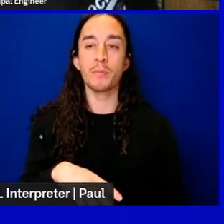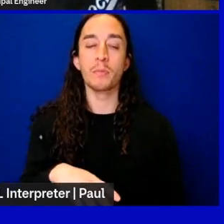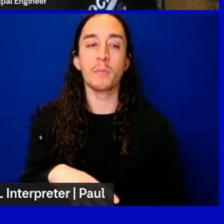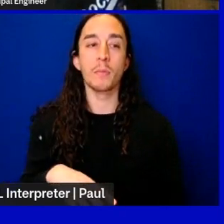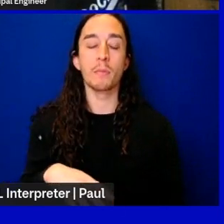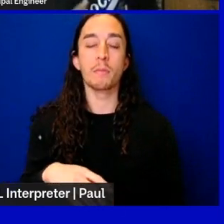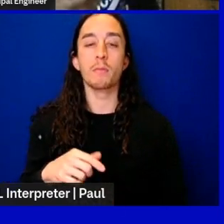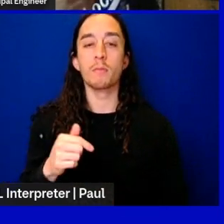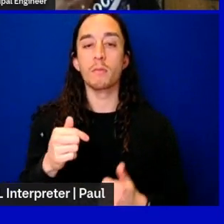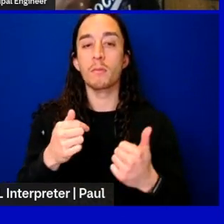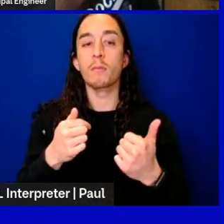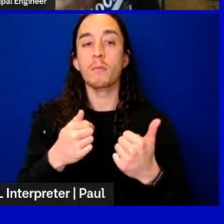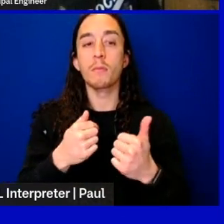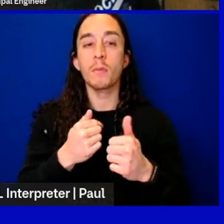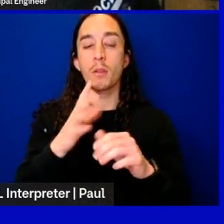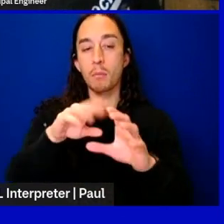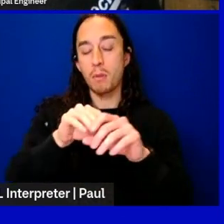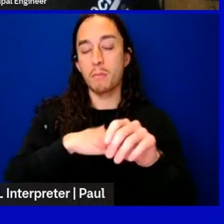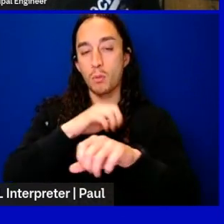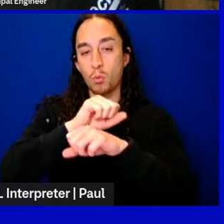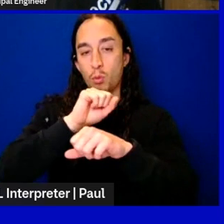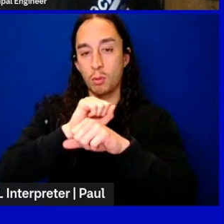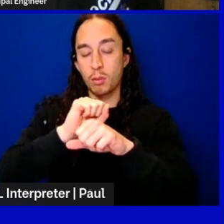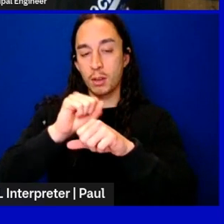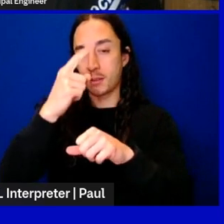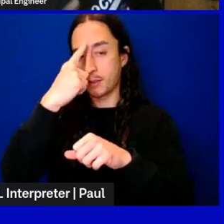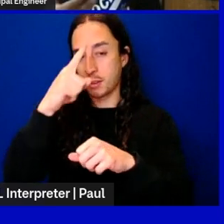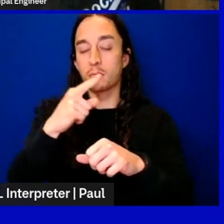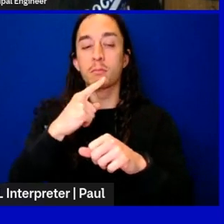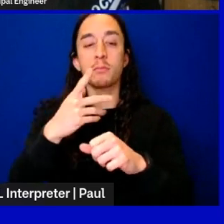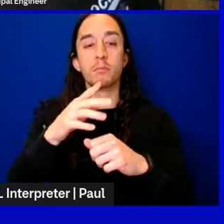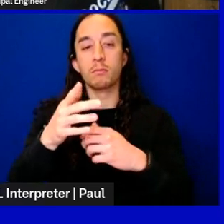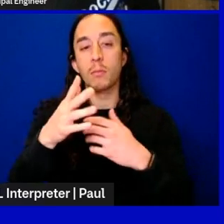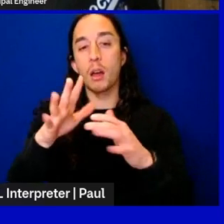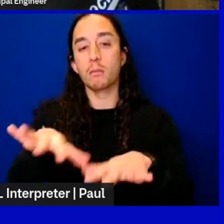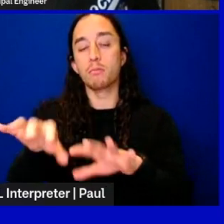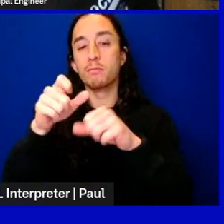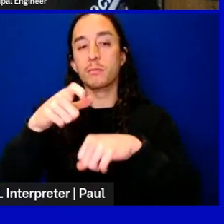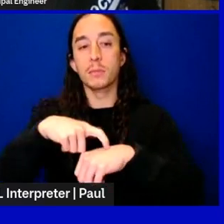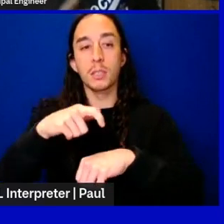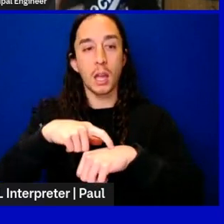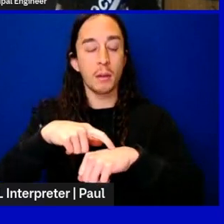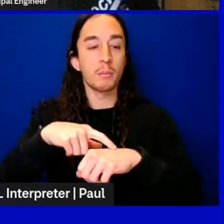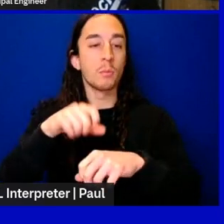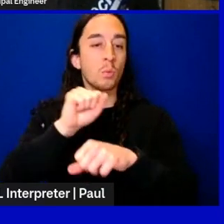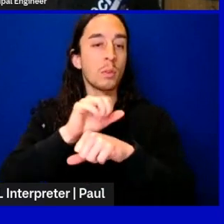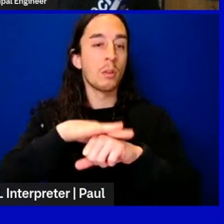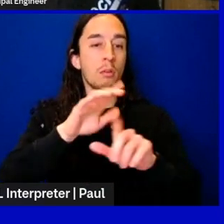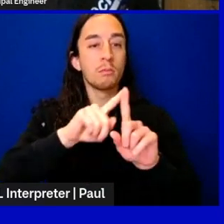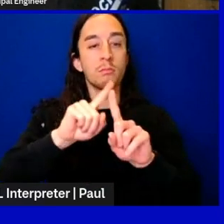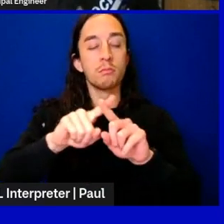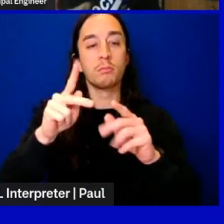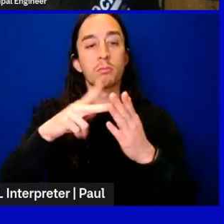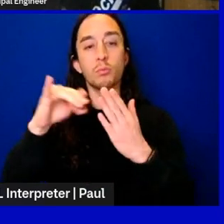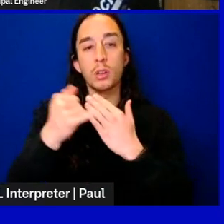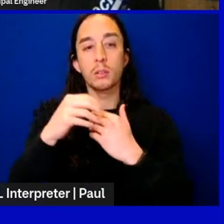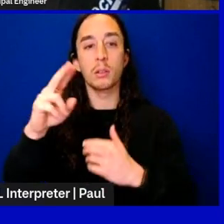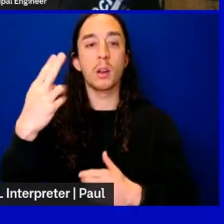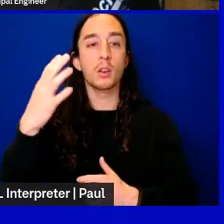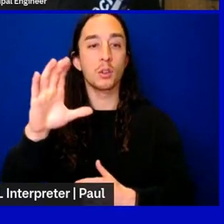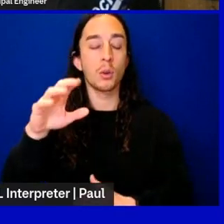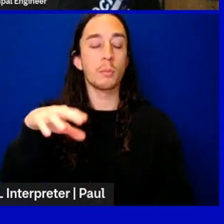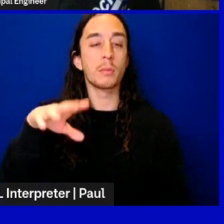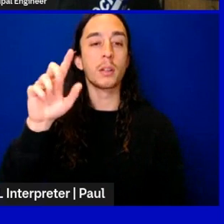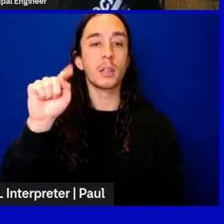part of the volunteer work, I'm also interested in spending my time on contributing to open source projects like HashiCorp, Terraform,